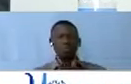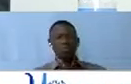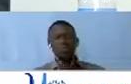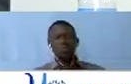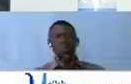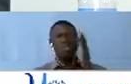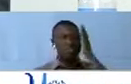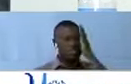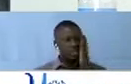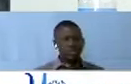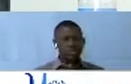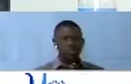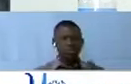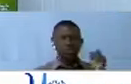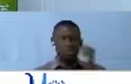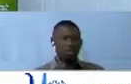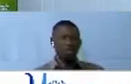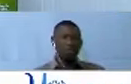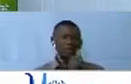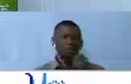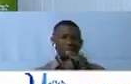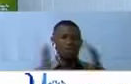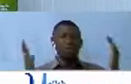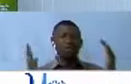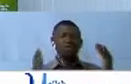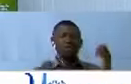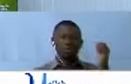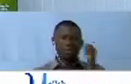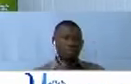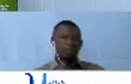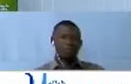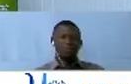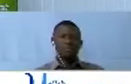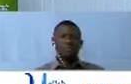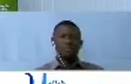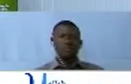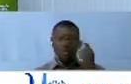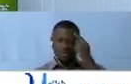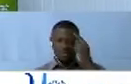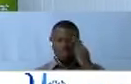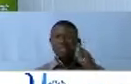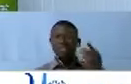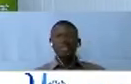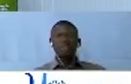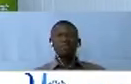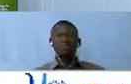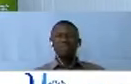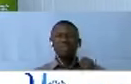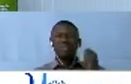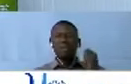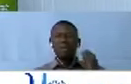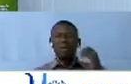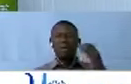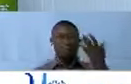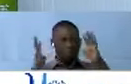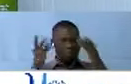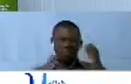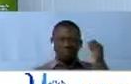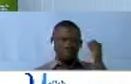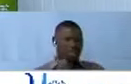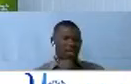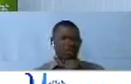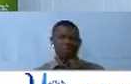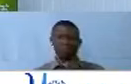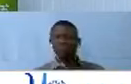fansodi, serious crime and major crime. I think the crime rates were on the increase. Na mira utumu kukuru luisiaba kala utumu. Because